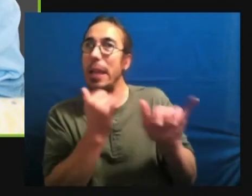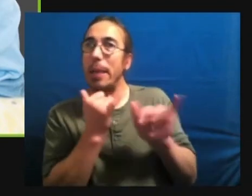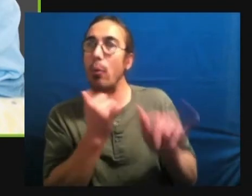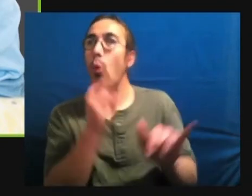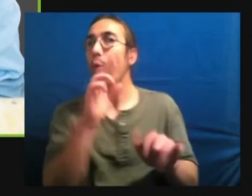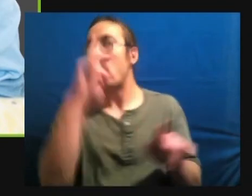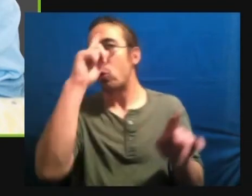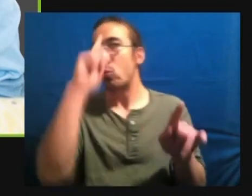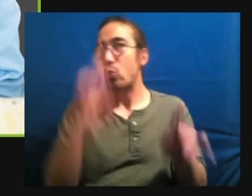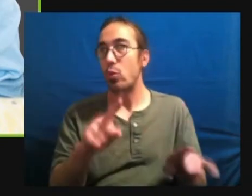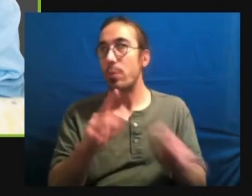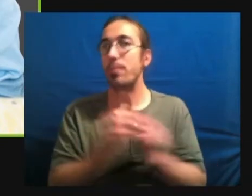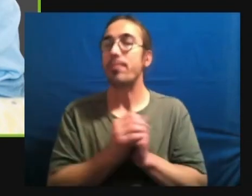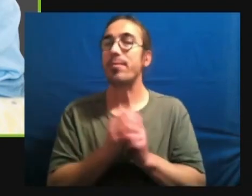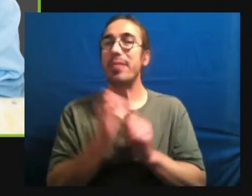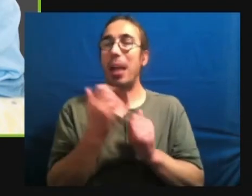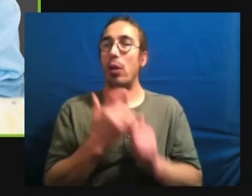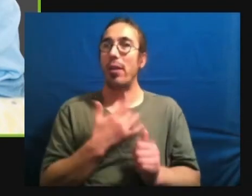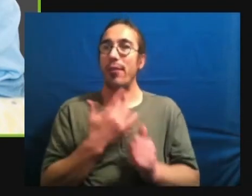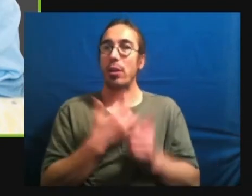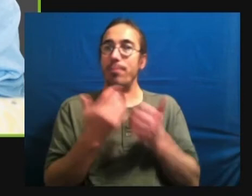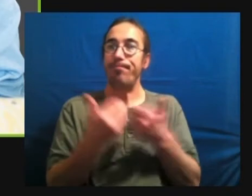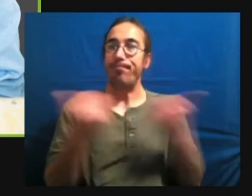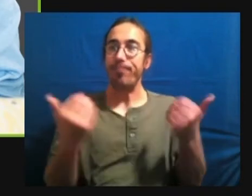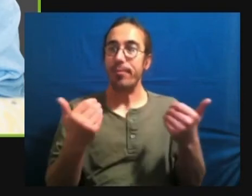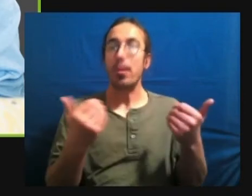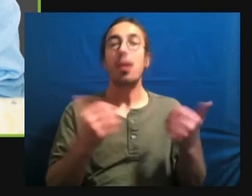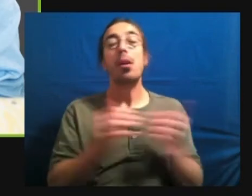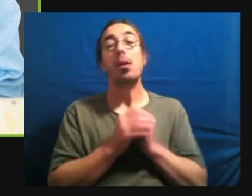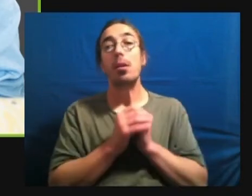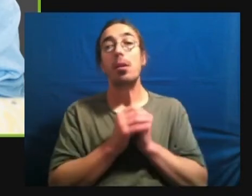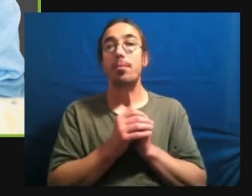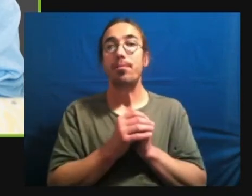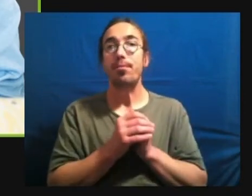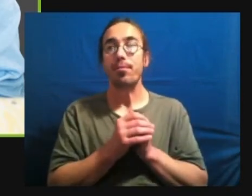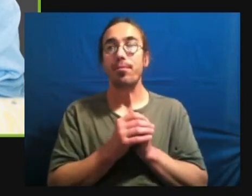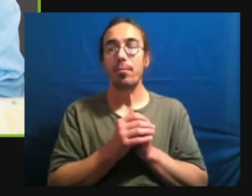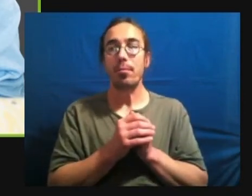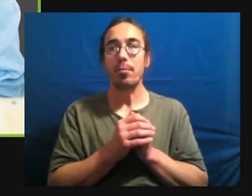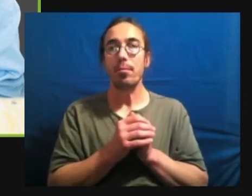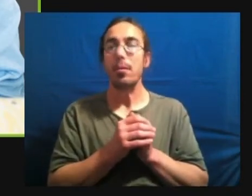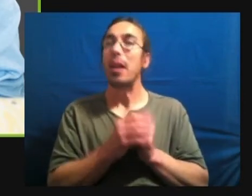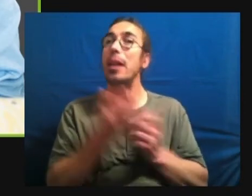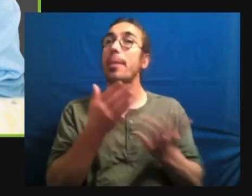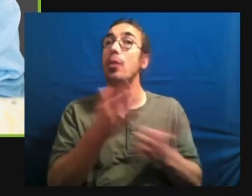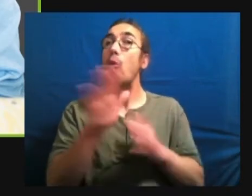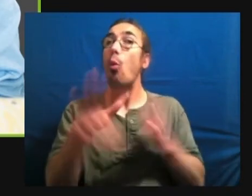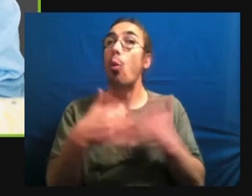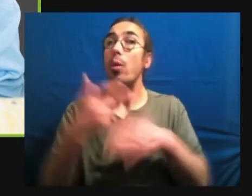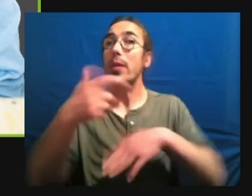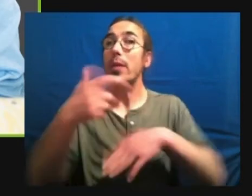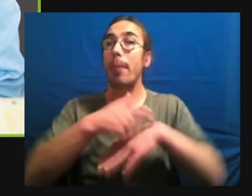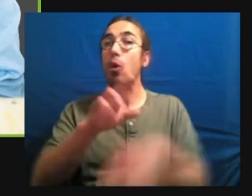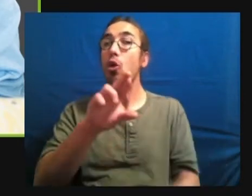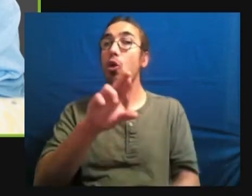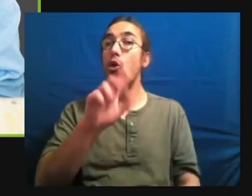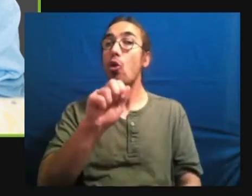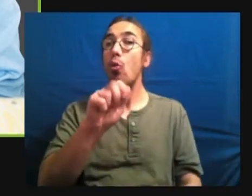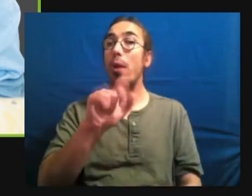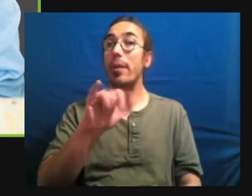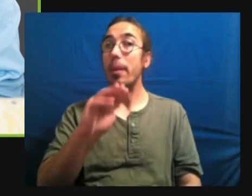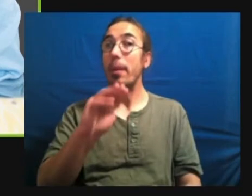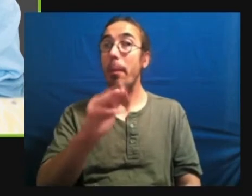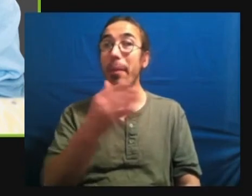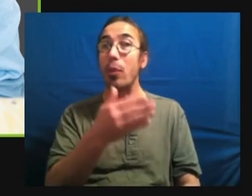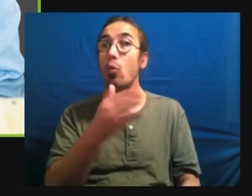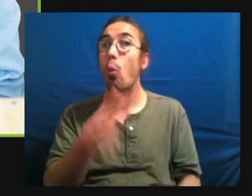now senses. So that division that's been there the whole time, the racism that has been there the whole time, is only